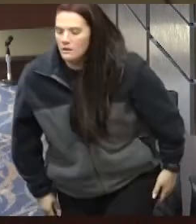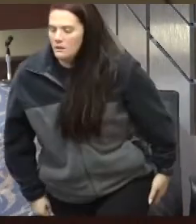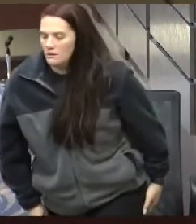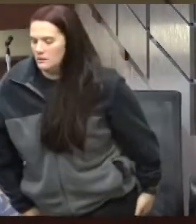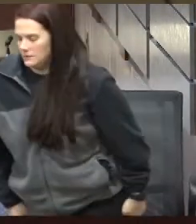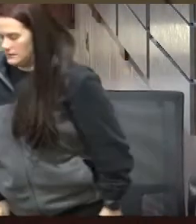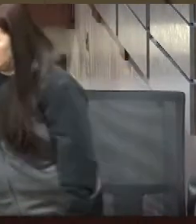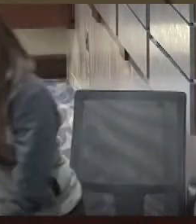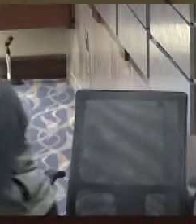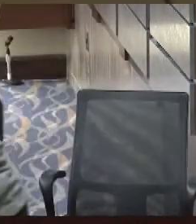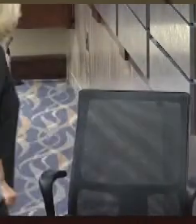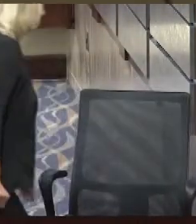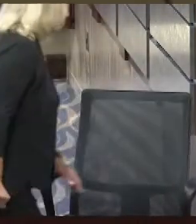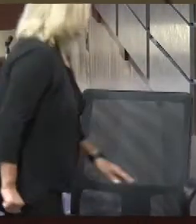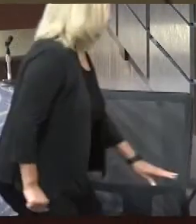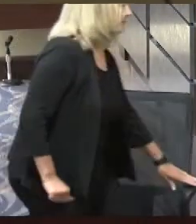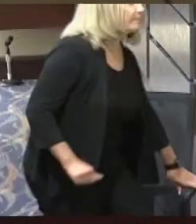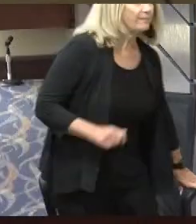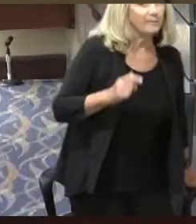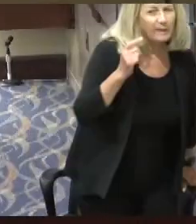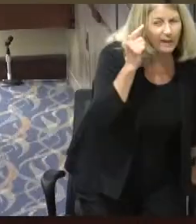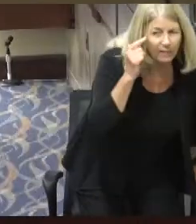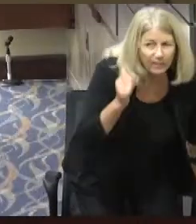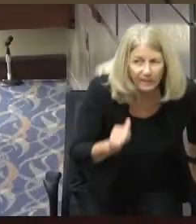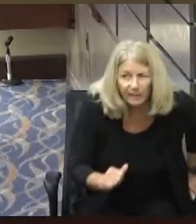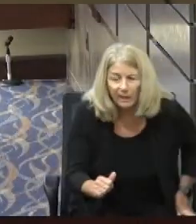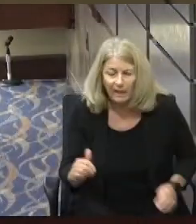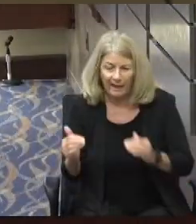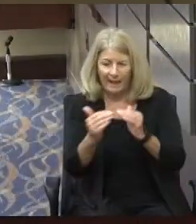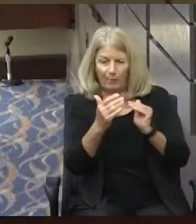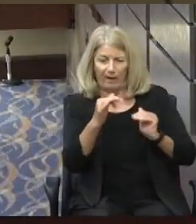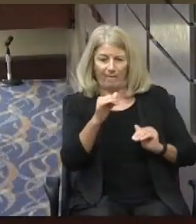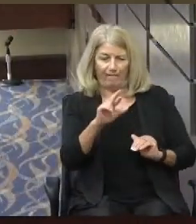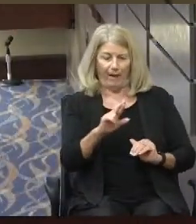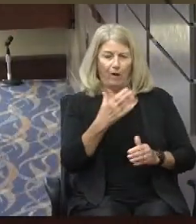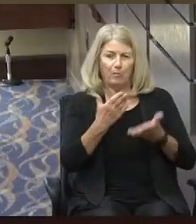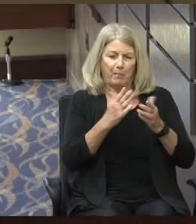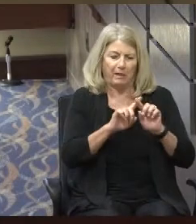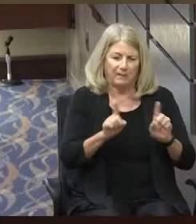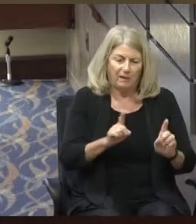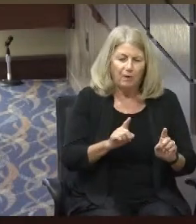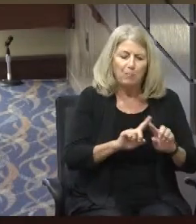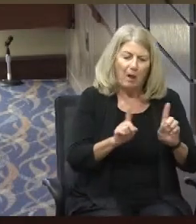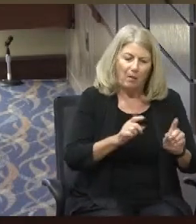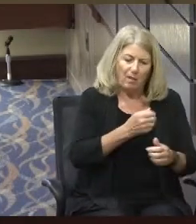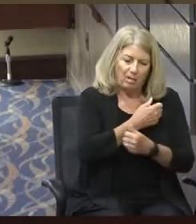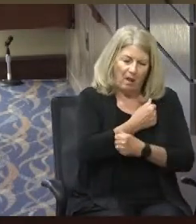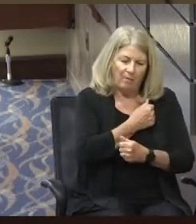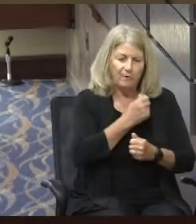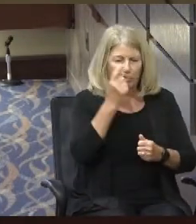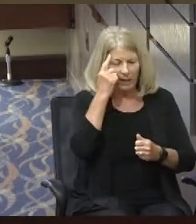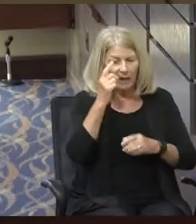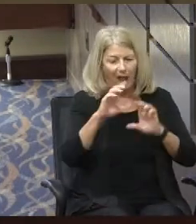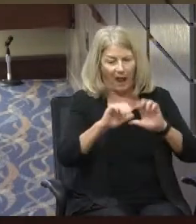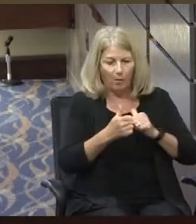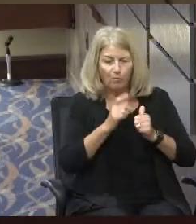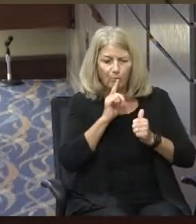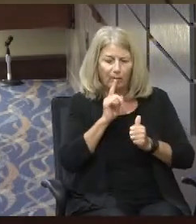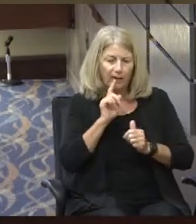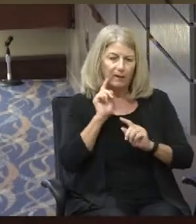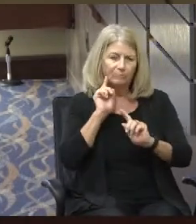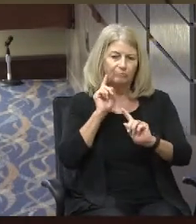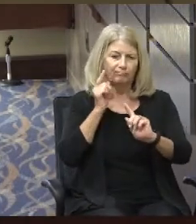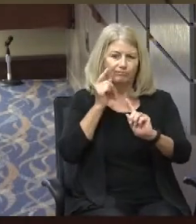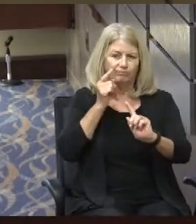might be different things in this case, but would love for us to, just consider thinking, how do we really target the areas that we